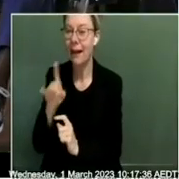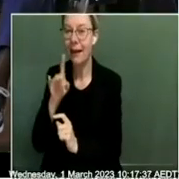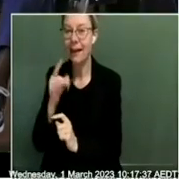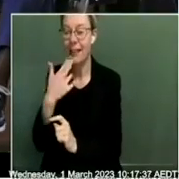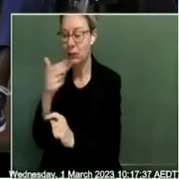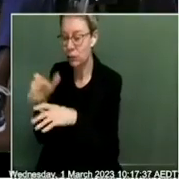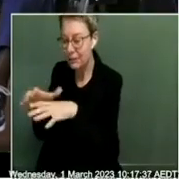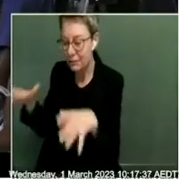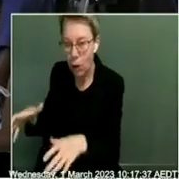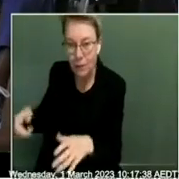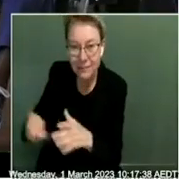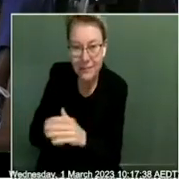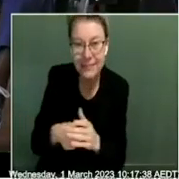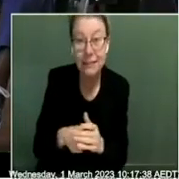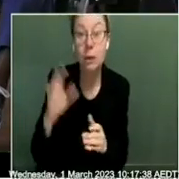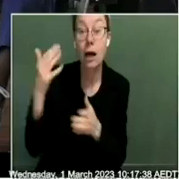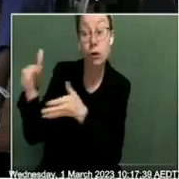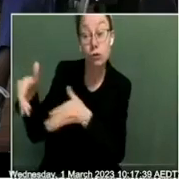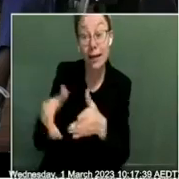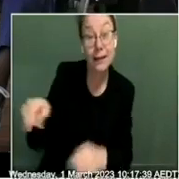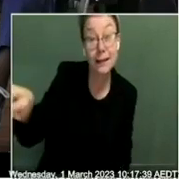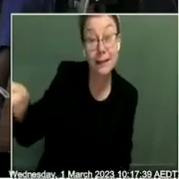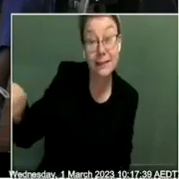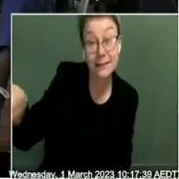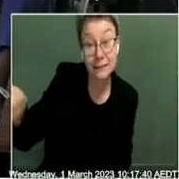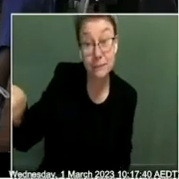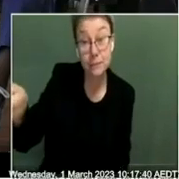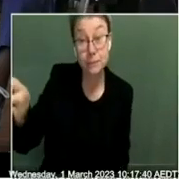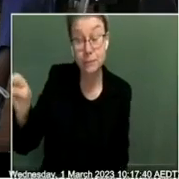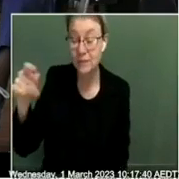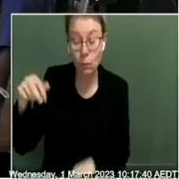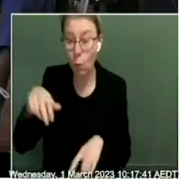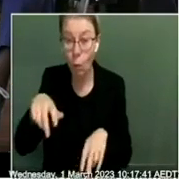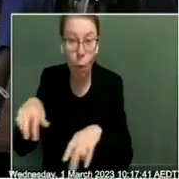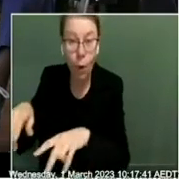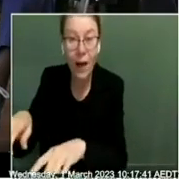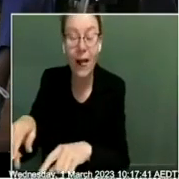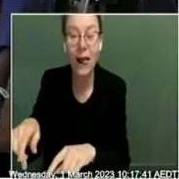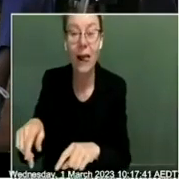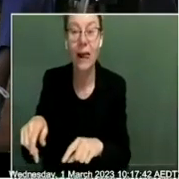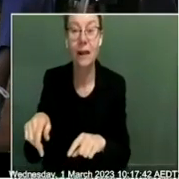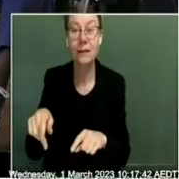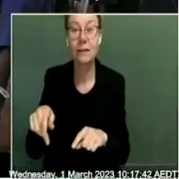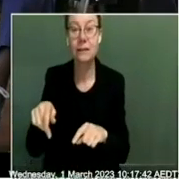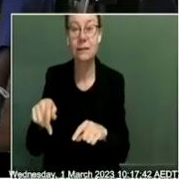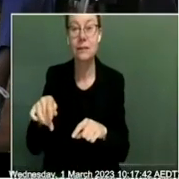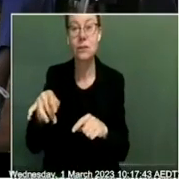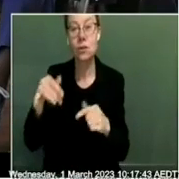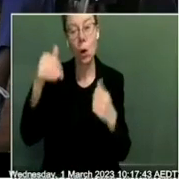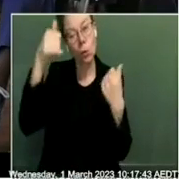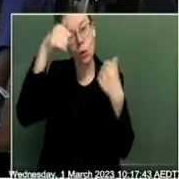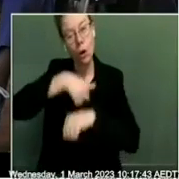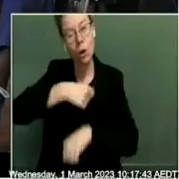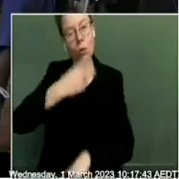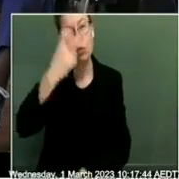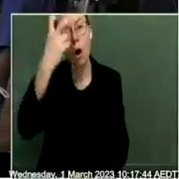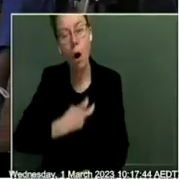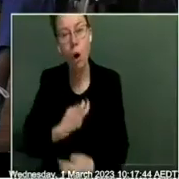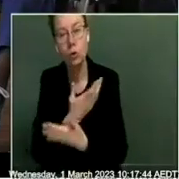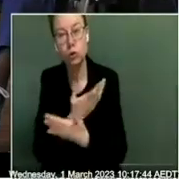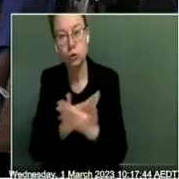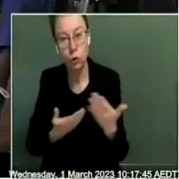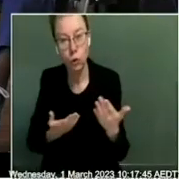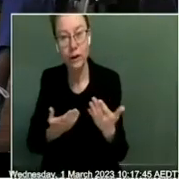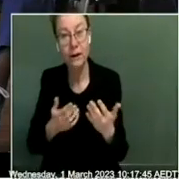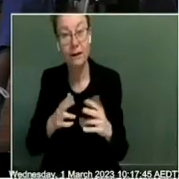at the back where, so we know these old stories that our families, so that's important